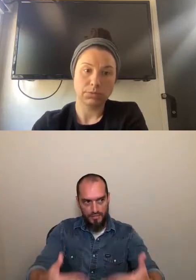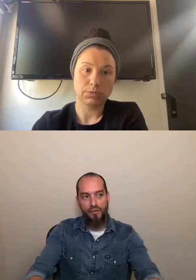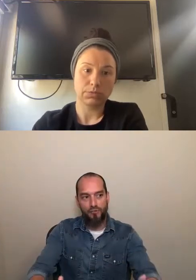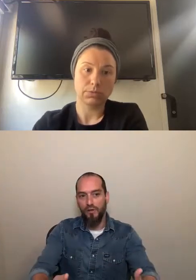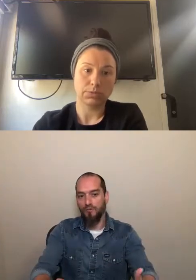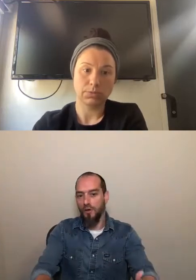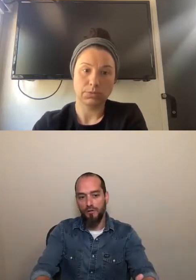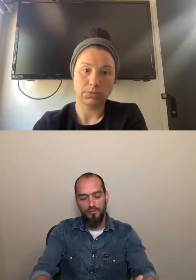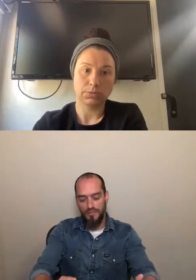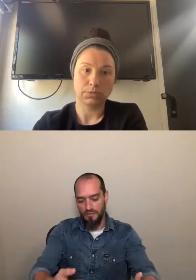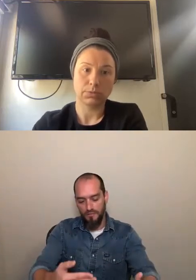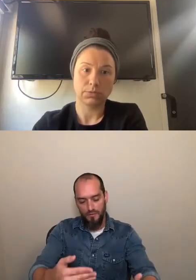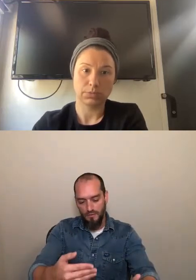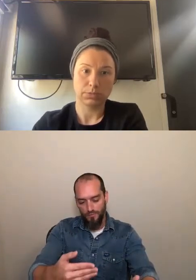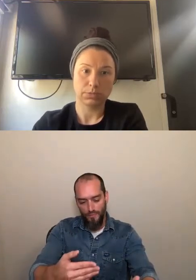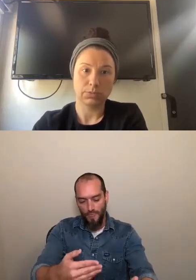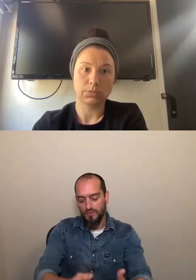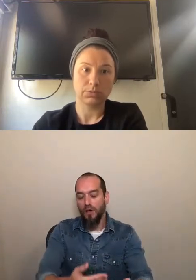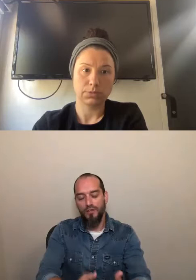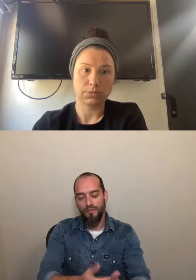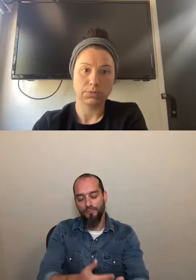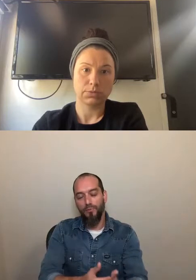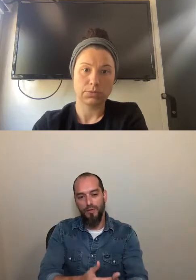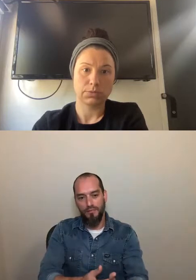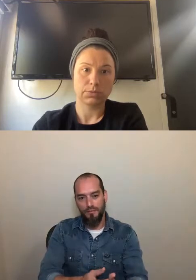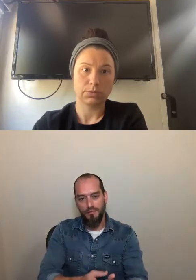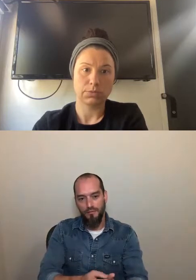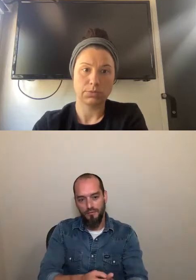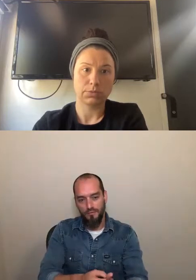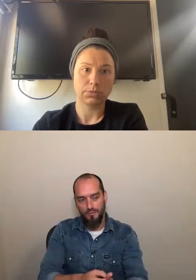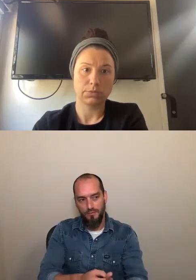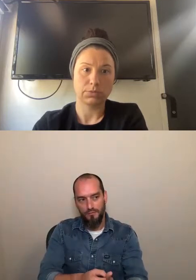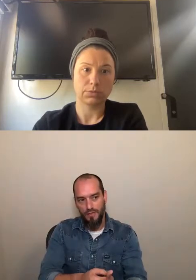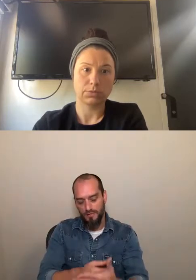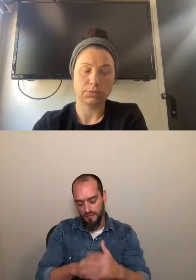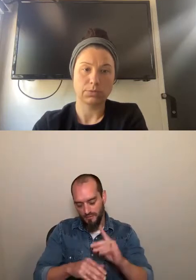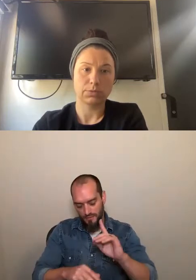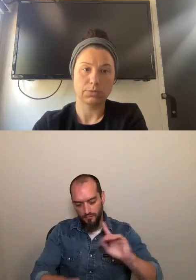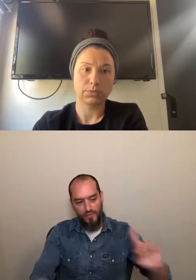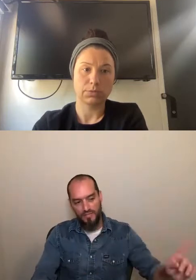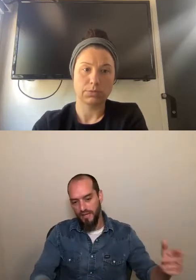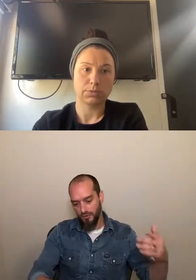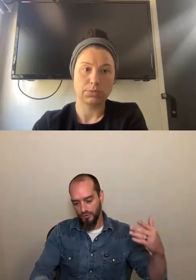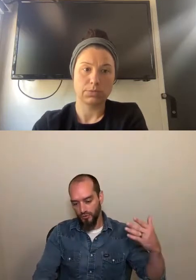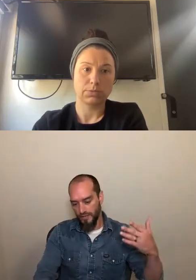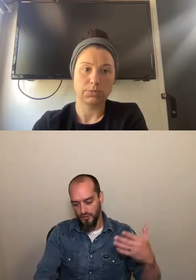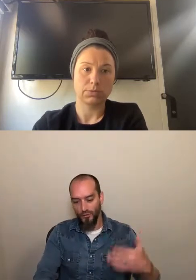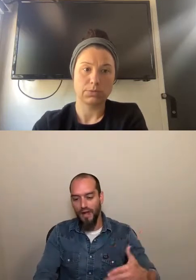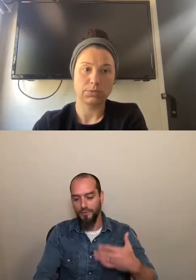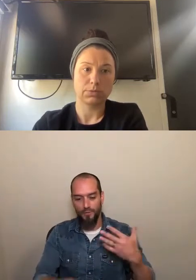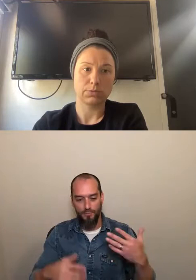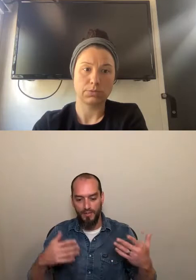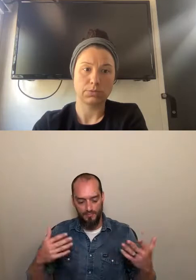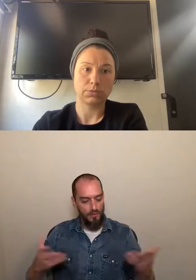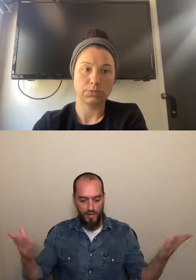to stay out in front of all of these talking points that the defense counsel tries to crack